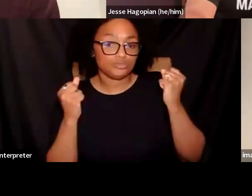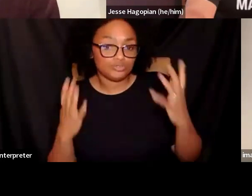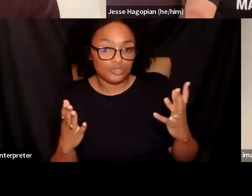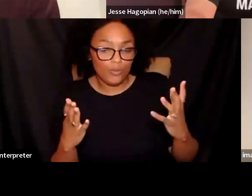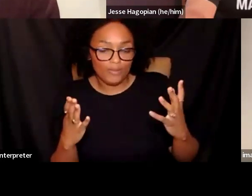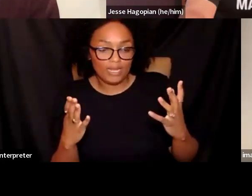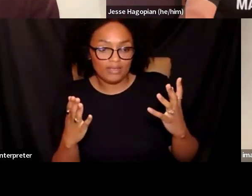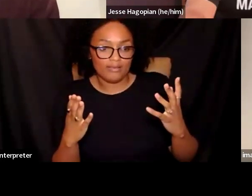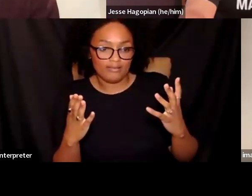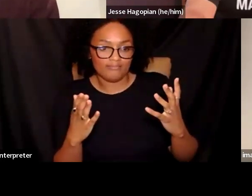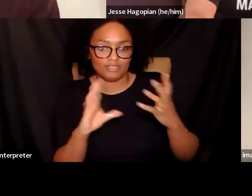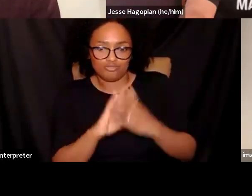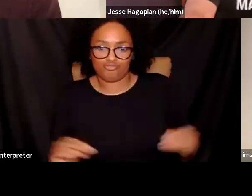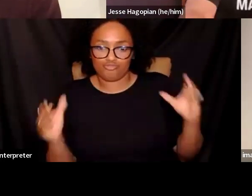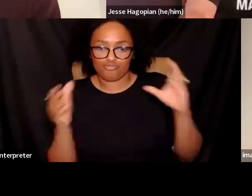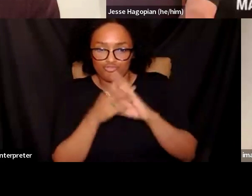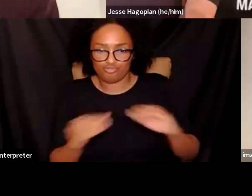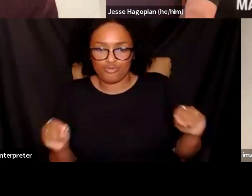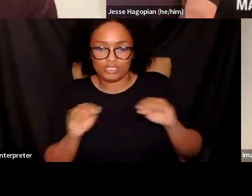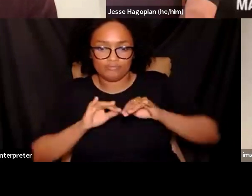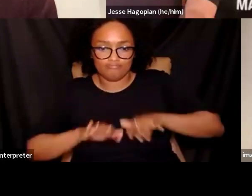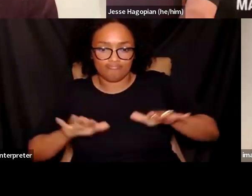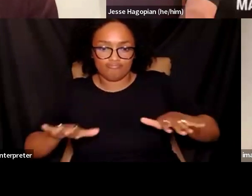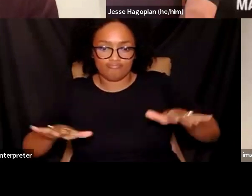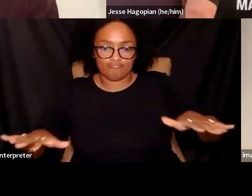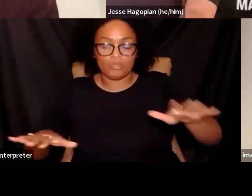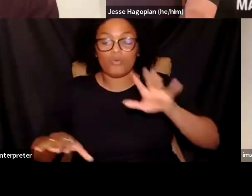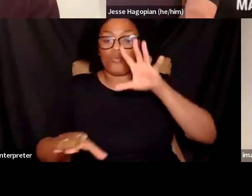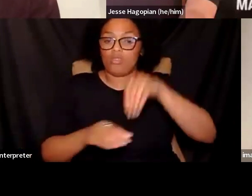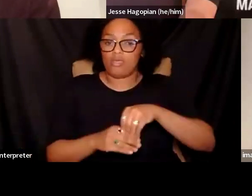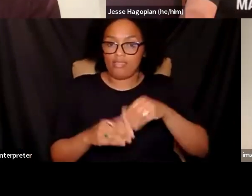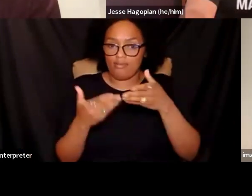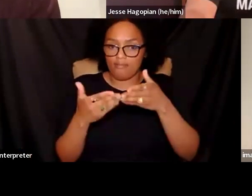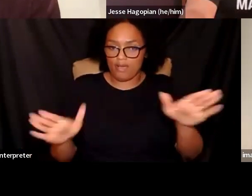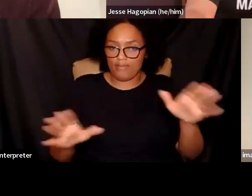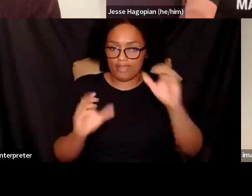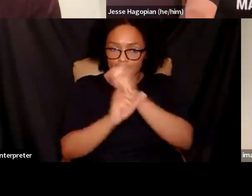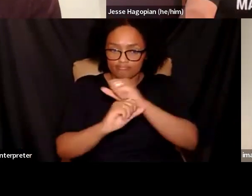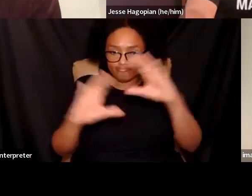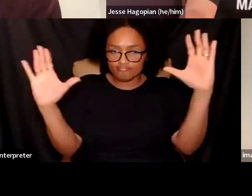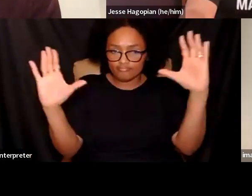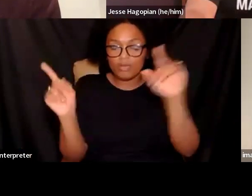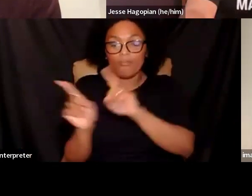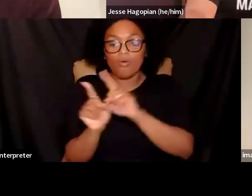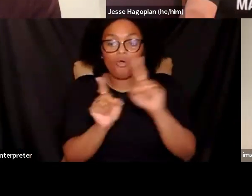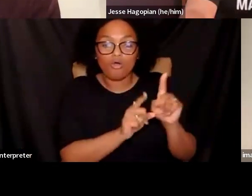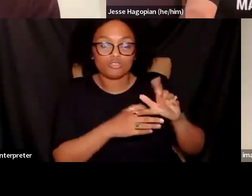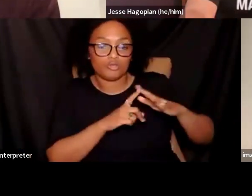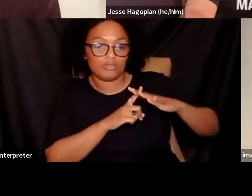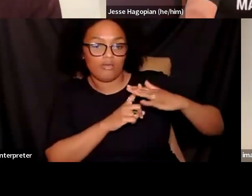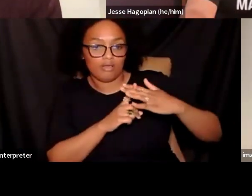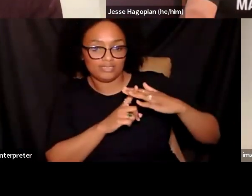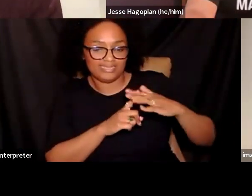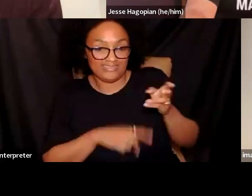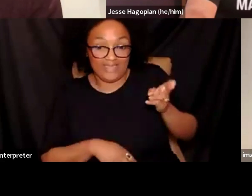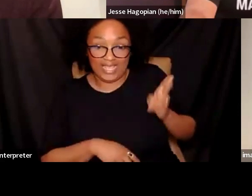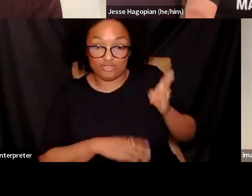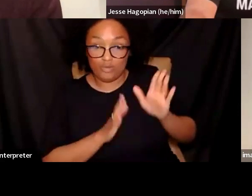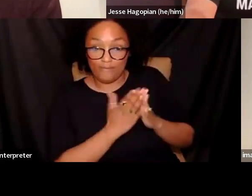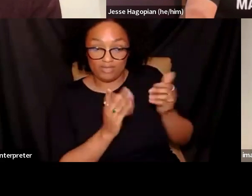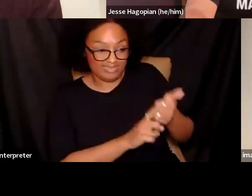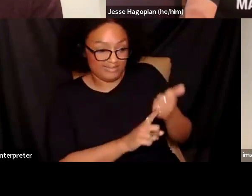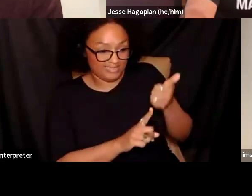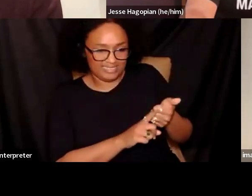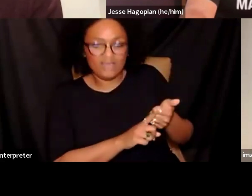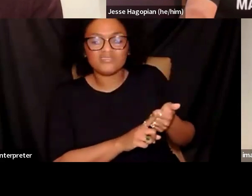many of the narratives that proliferate in the public imagination and also in the context of lots of history books as well as a very